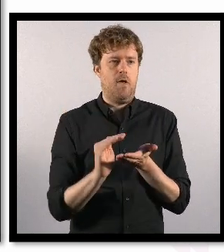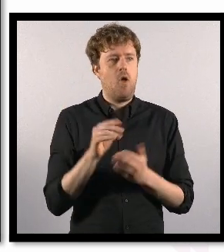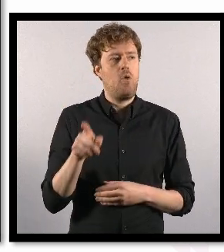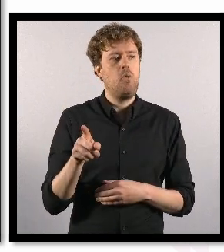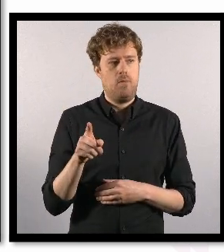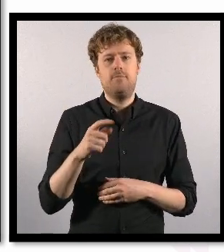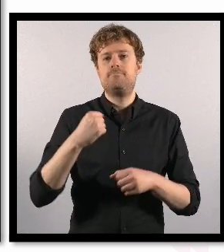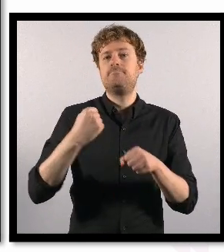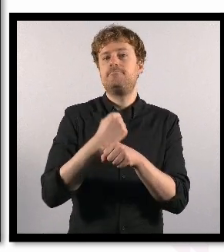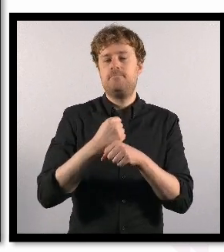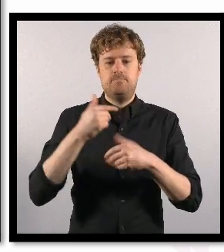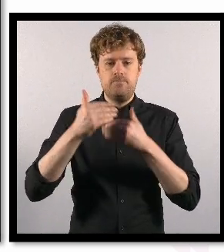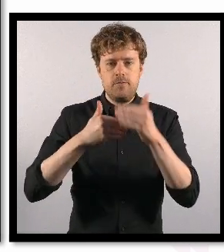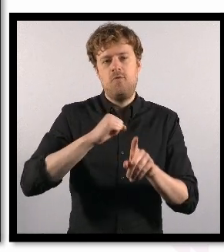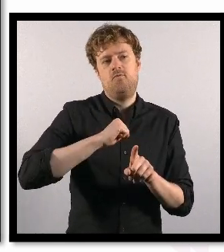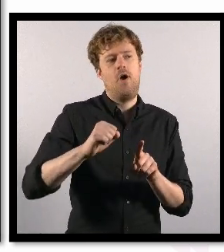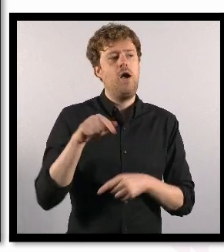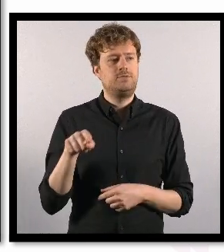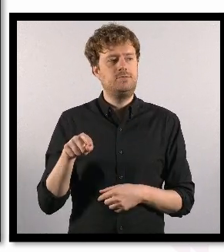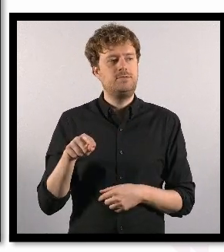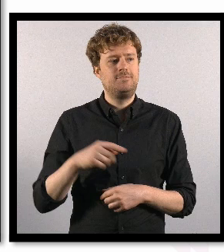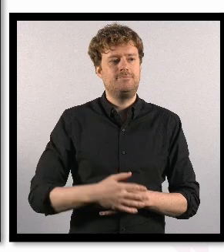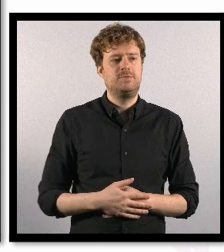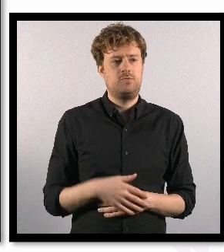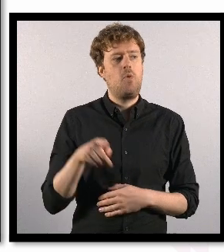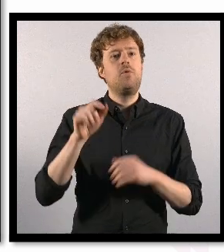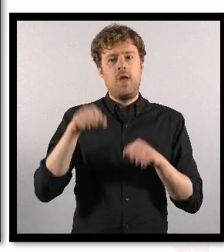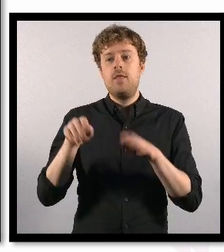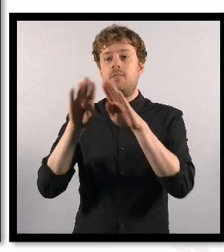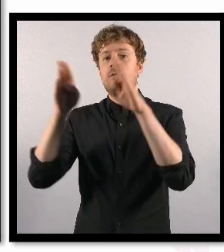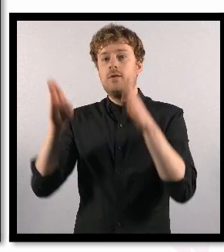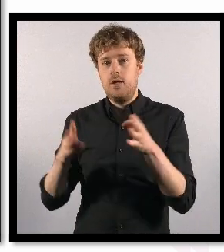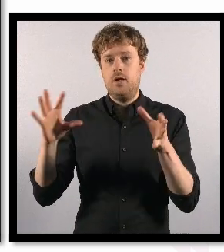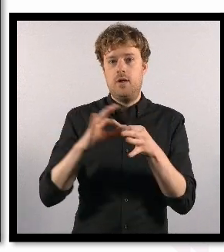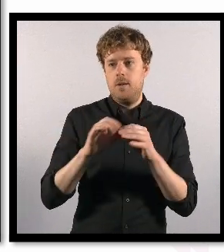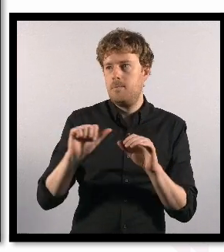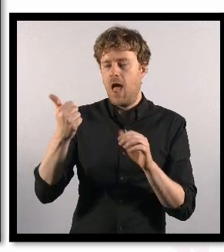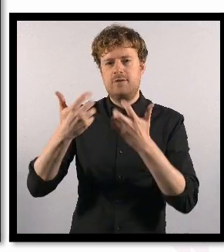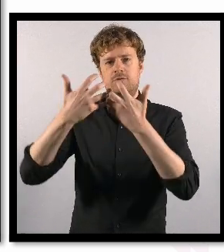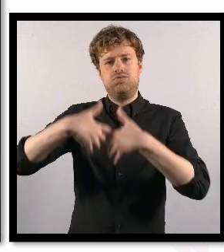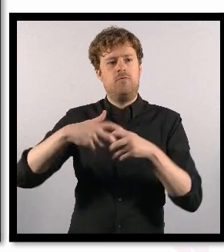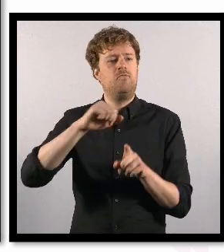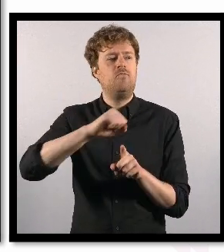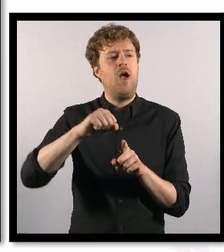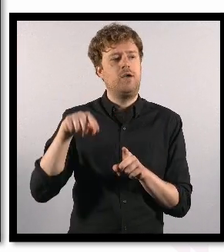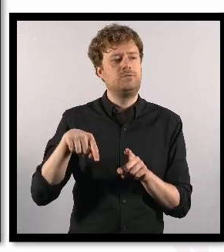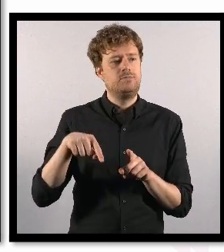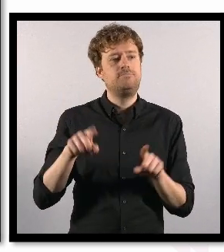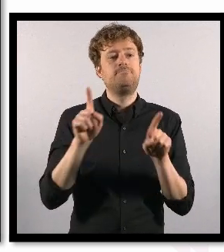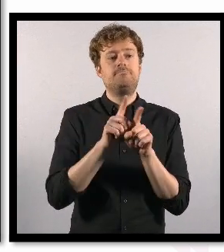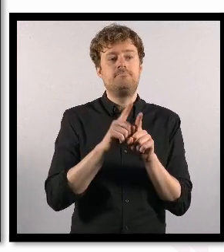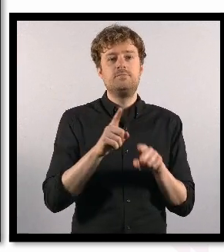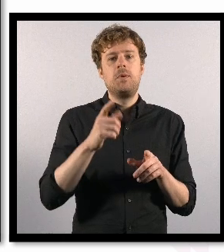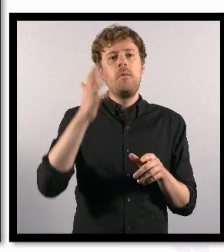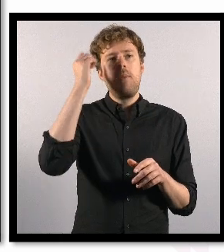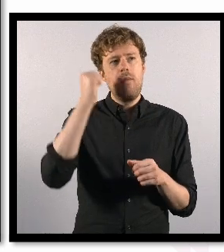We're also able to leverage our existing investment in memory-safe protocol implementations. By using Swift libraries throughout the stack,